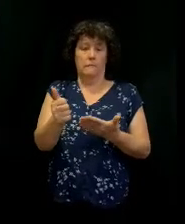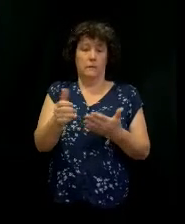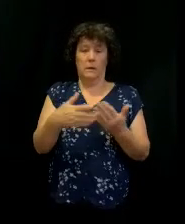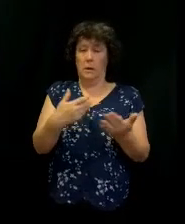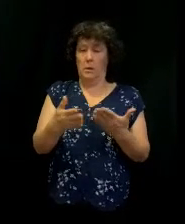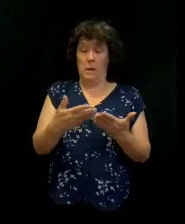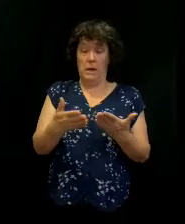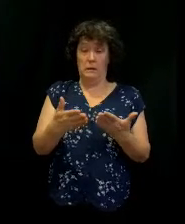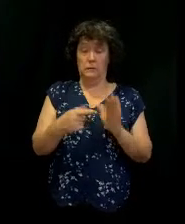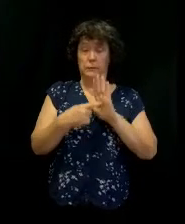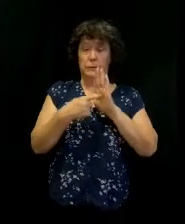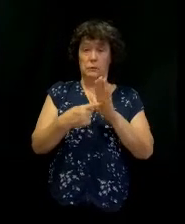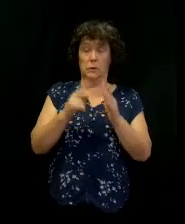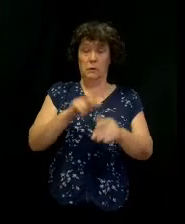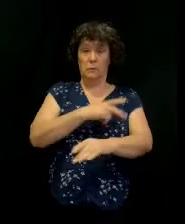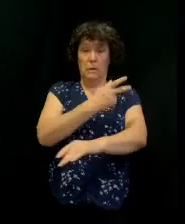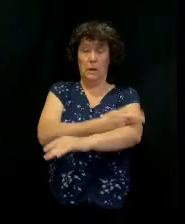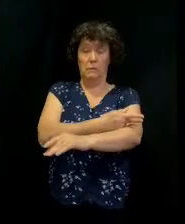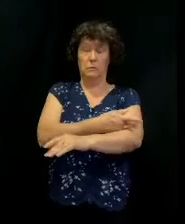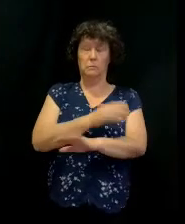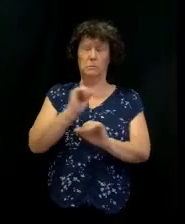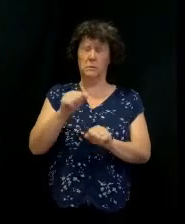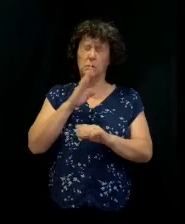That's powerful. We can sit there a long time and talk.